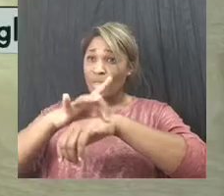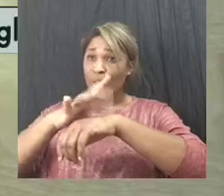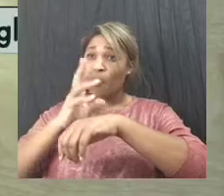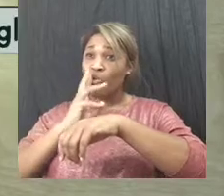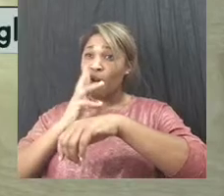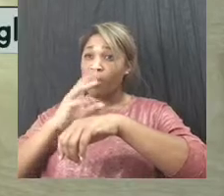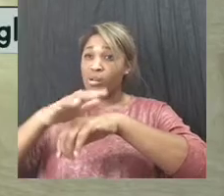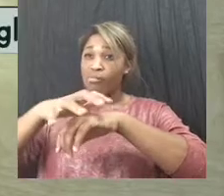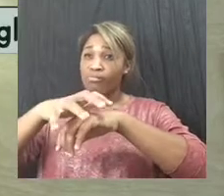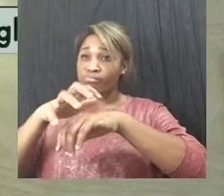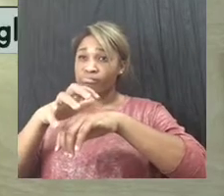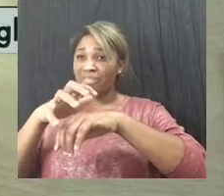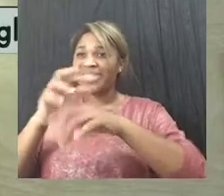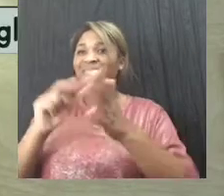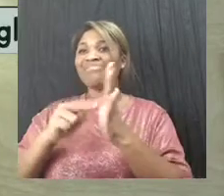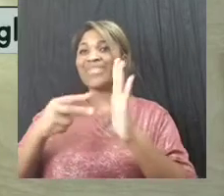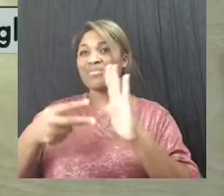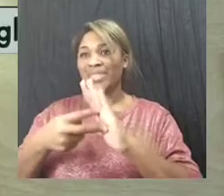was lower.